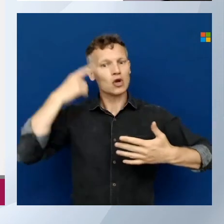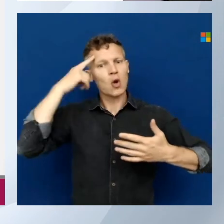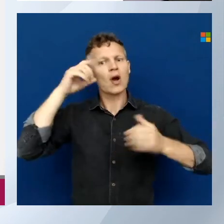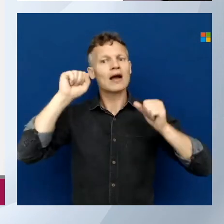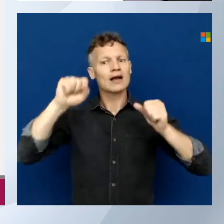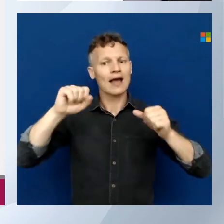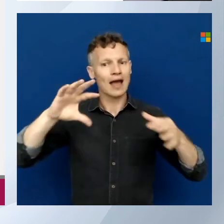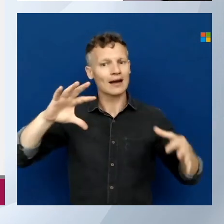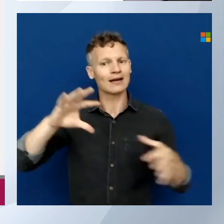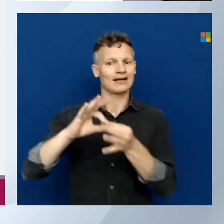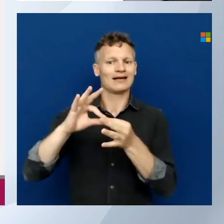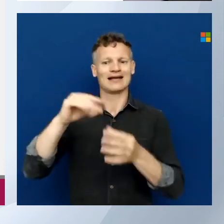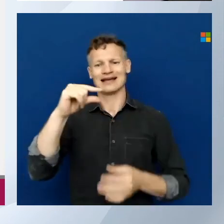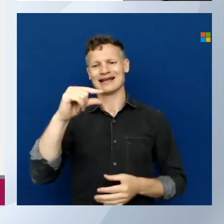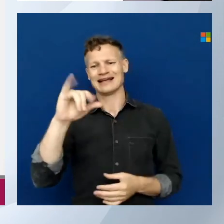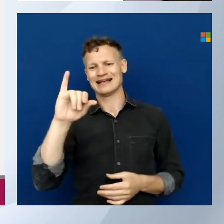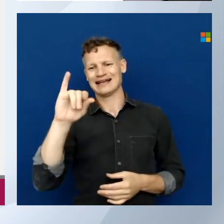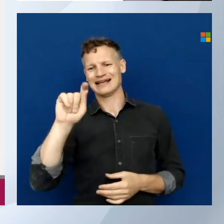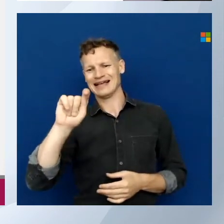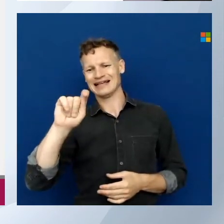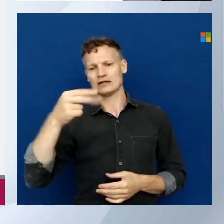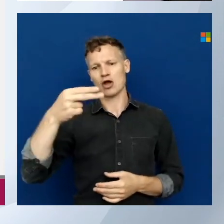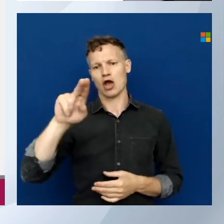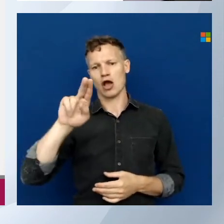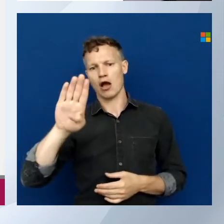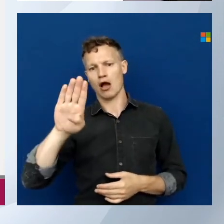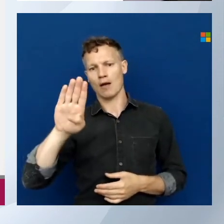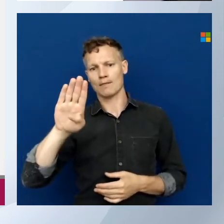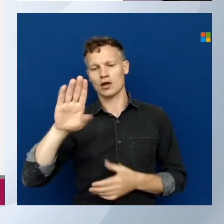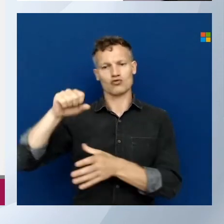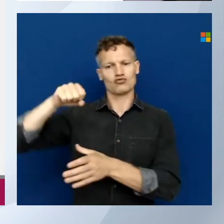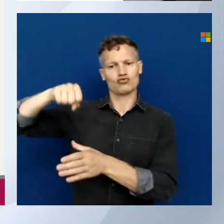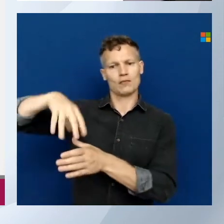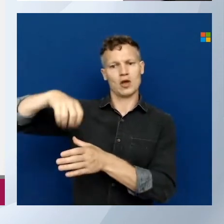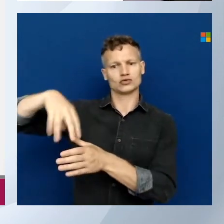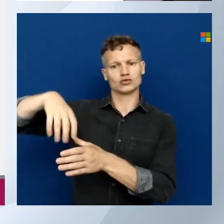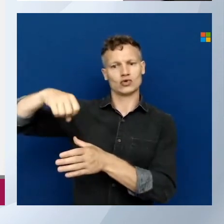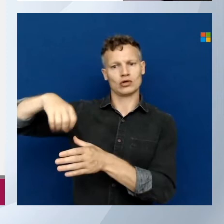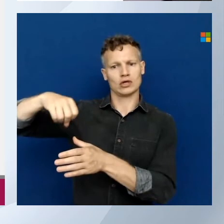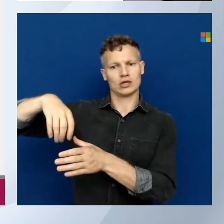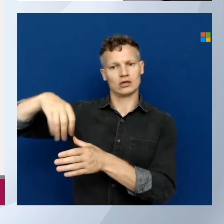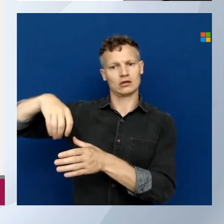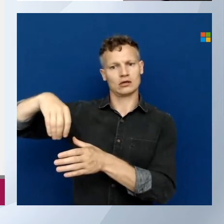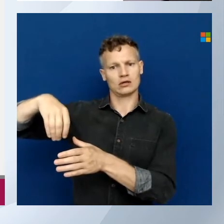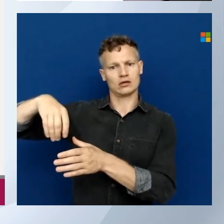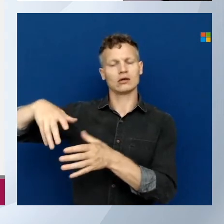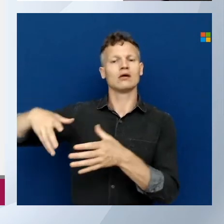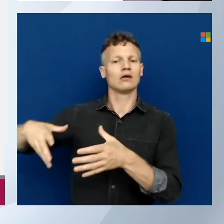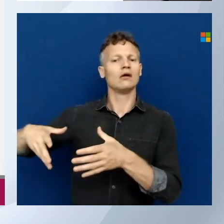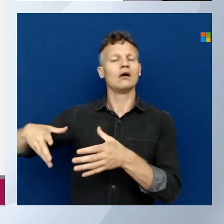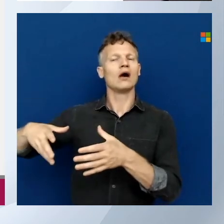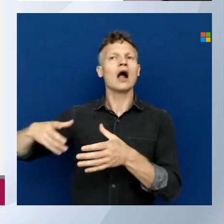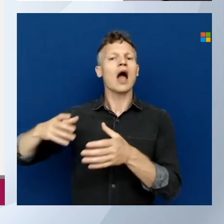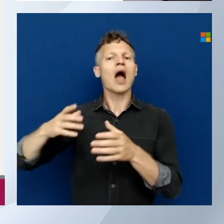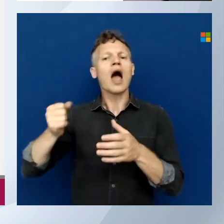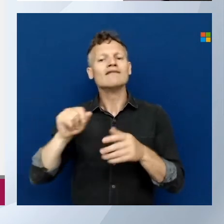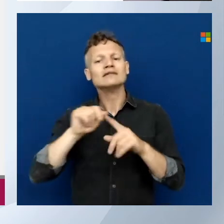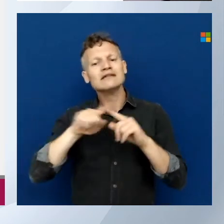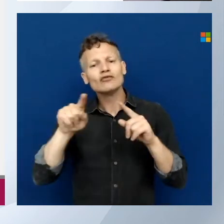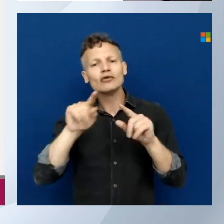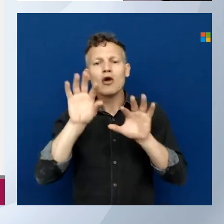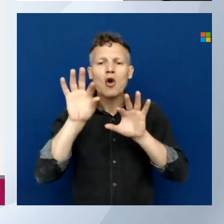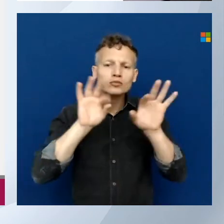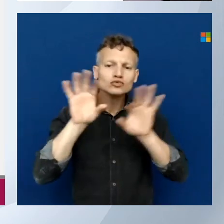well. So it does offer you options to basically do versioning, to